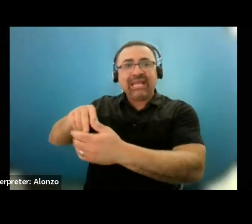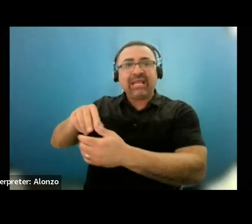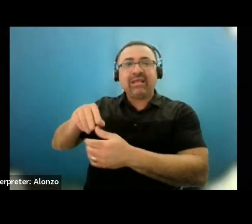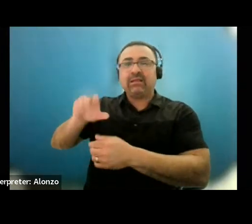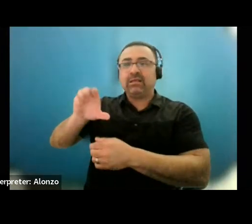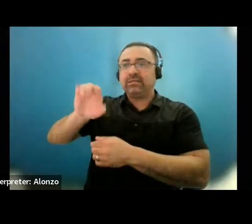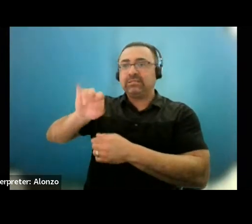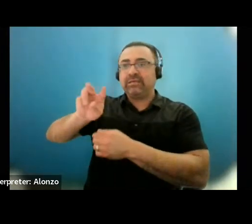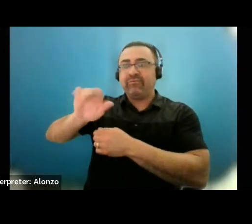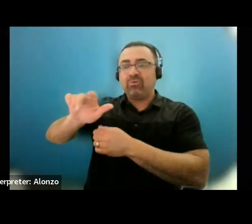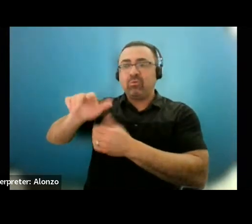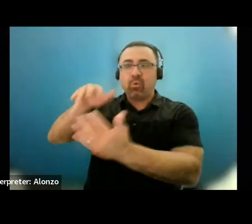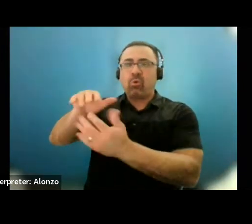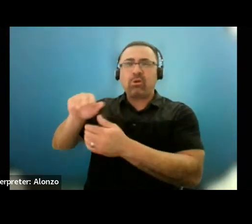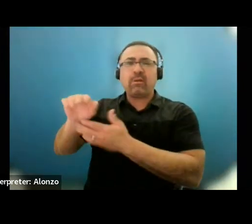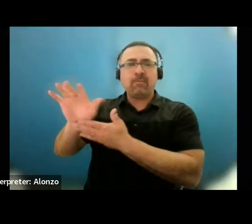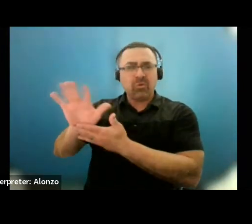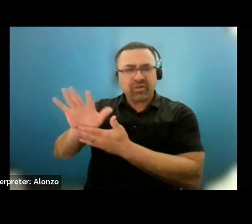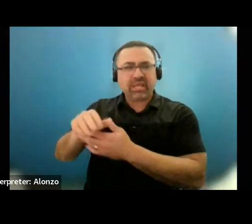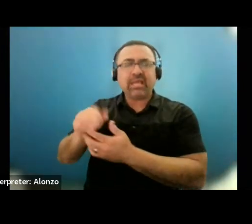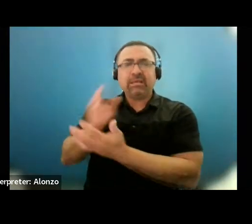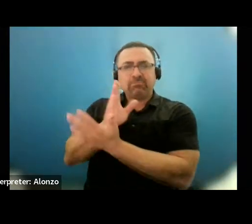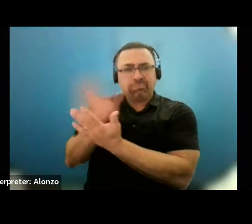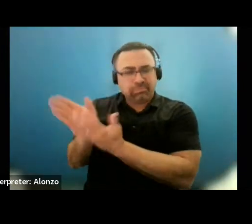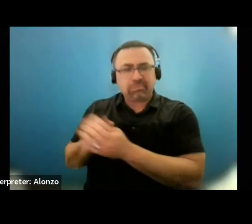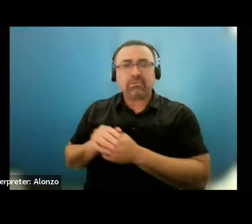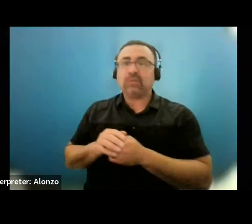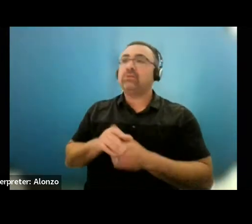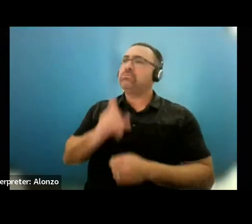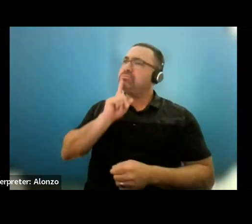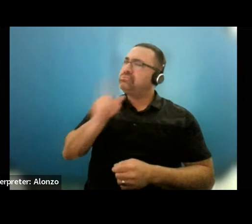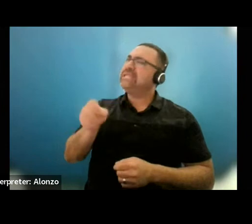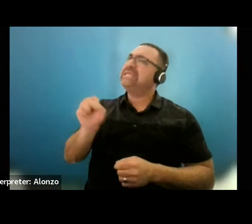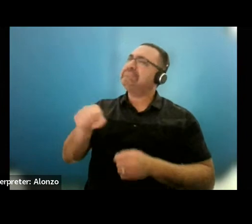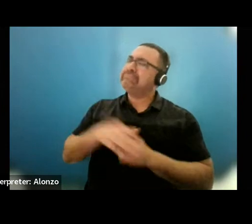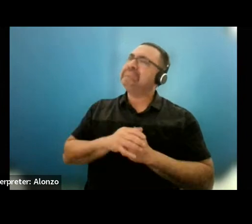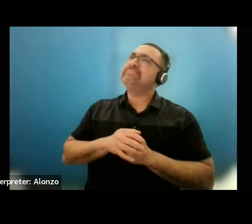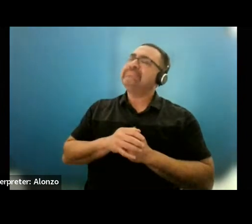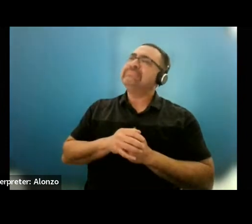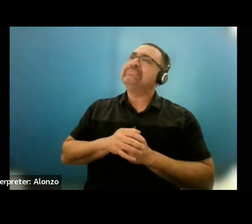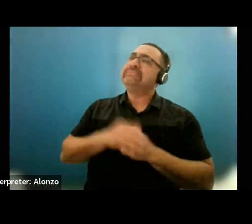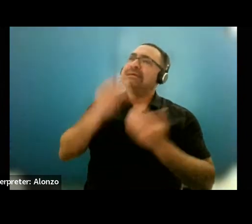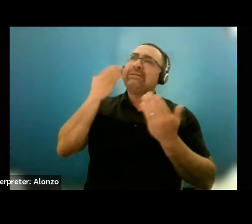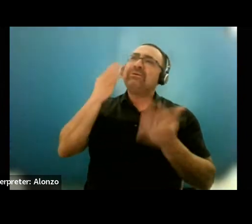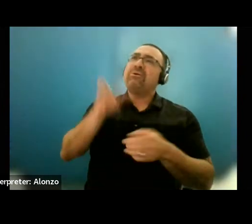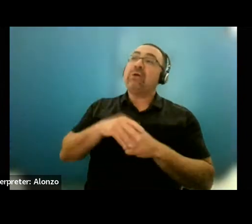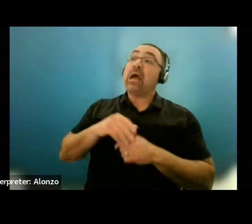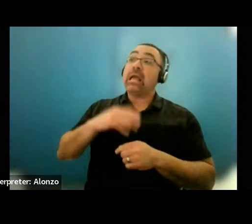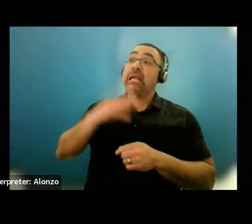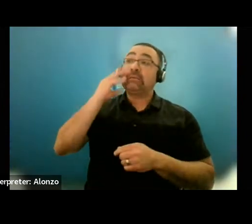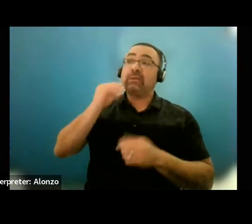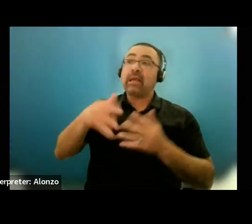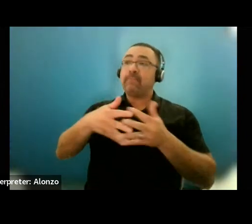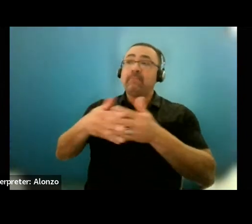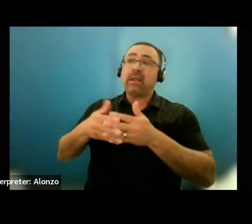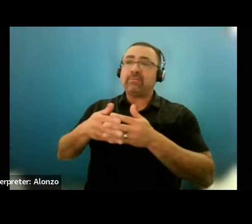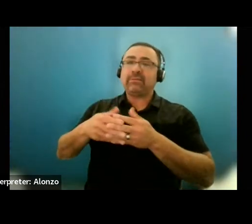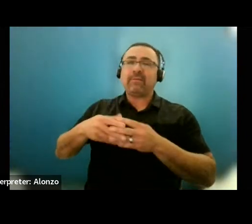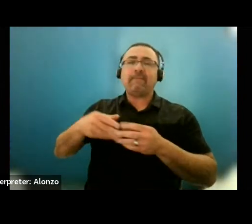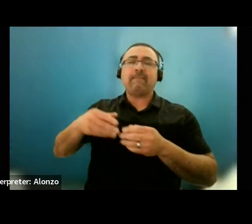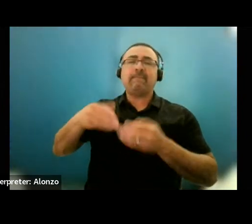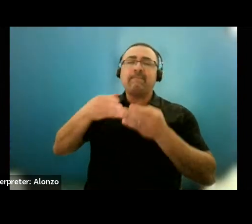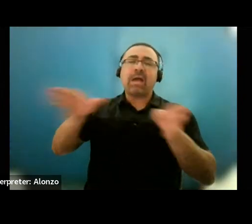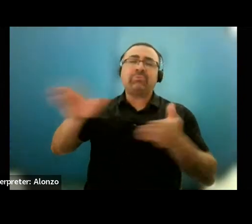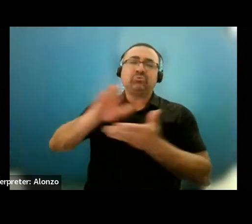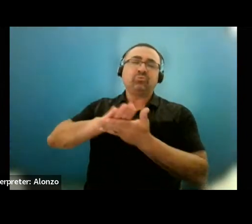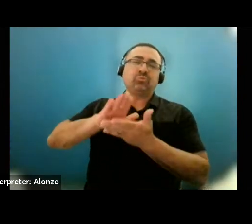War documentary, and I was like, yeah, like that's really, I don't know, because I mean, obviously I've gone through the American public school system. Like